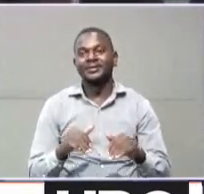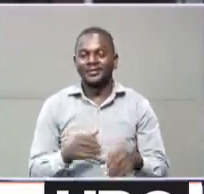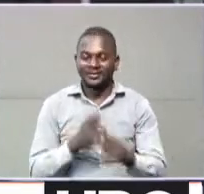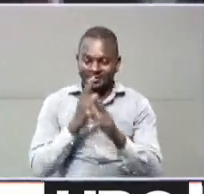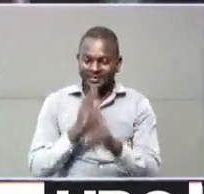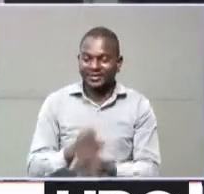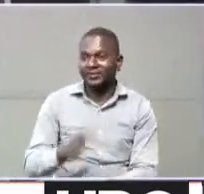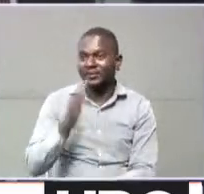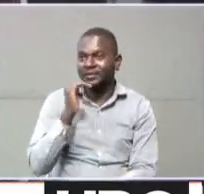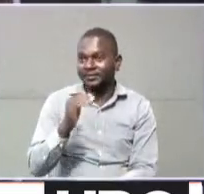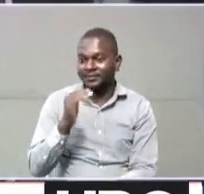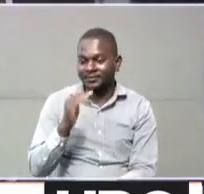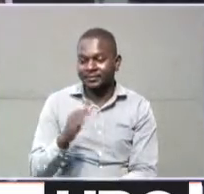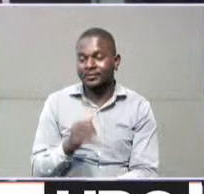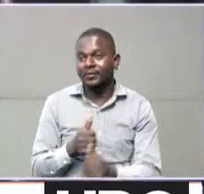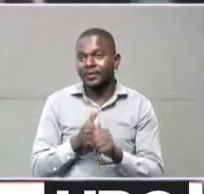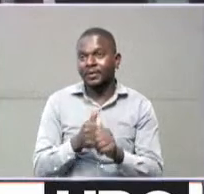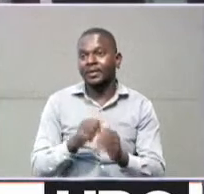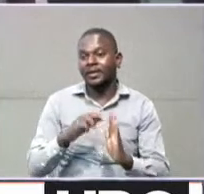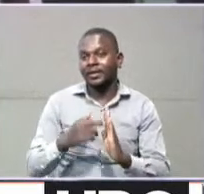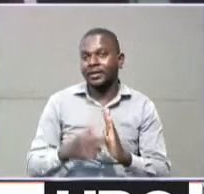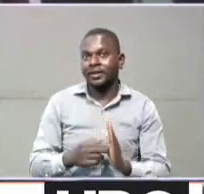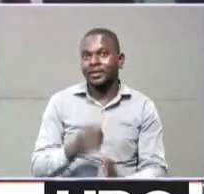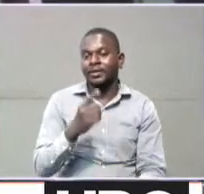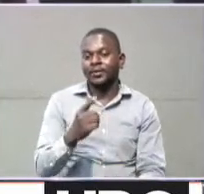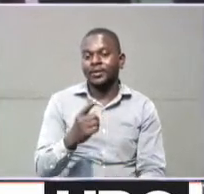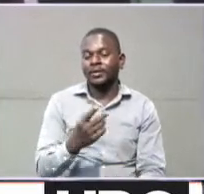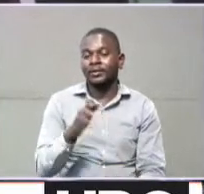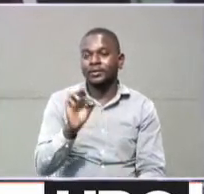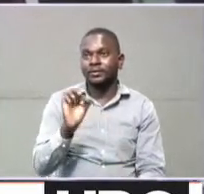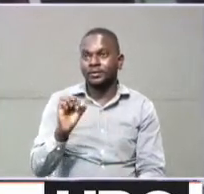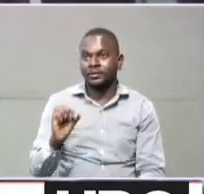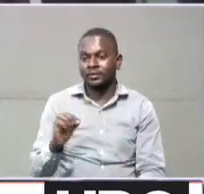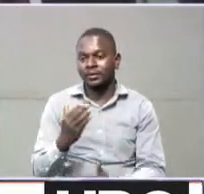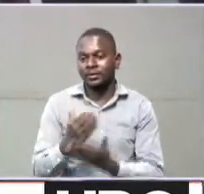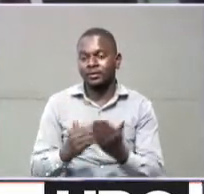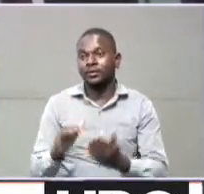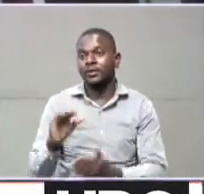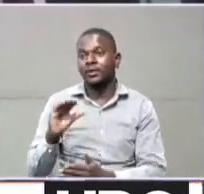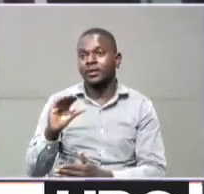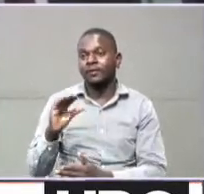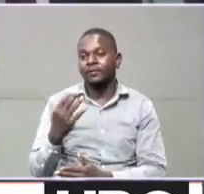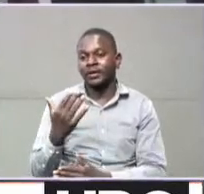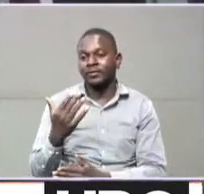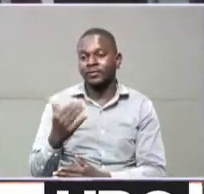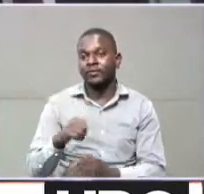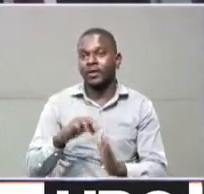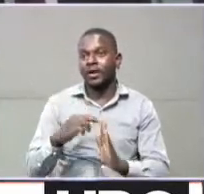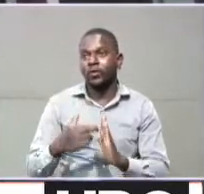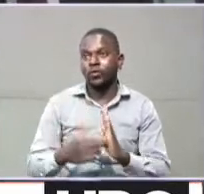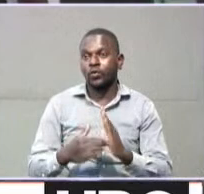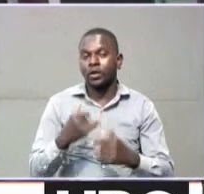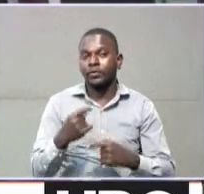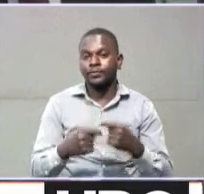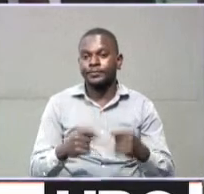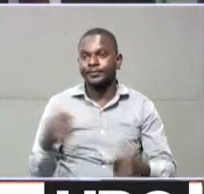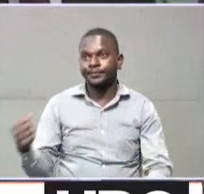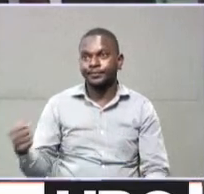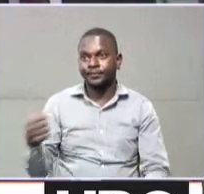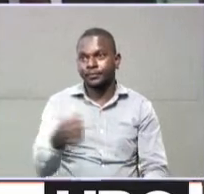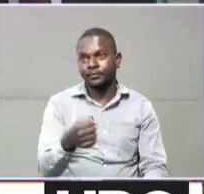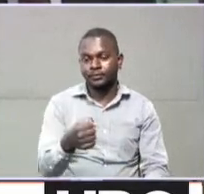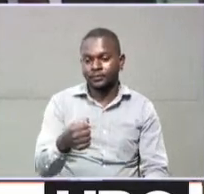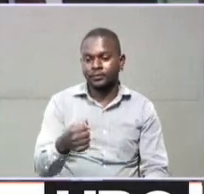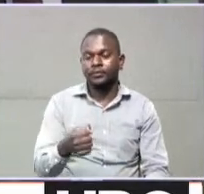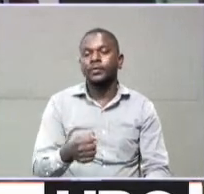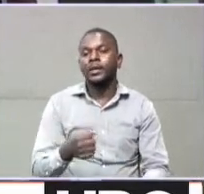right honorable speaker pursue and to rule 188 sub rule 5 of our rules i wish to designate